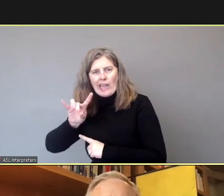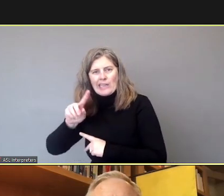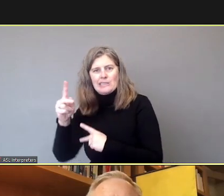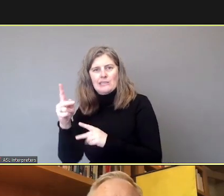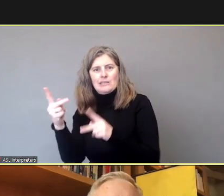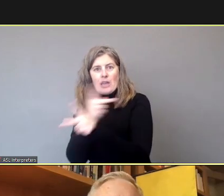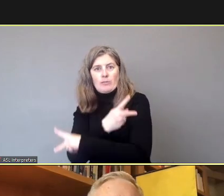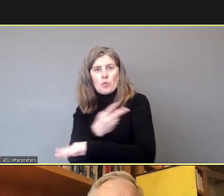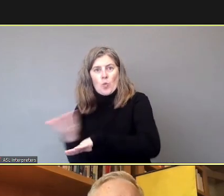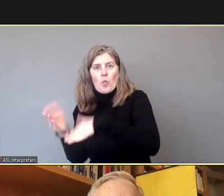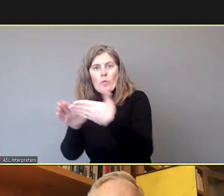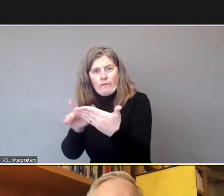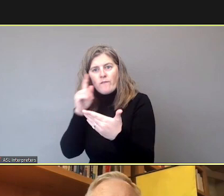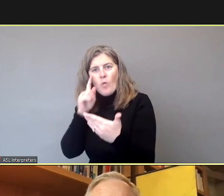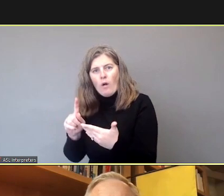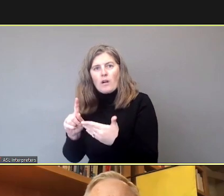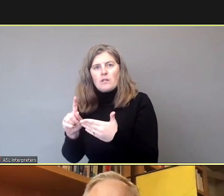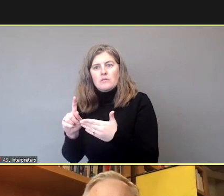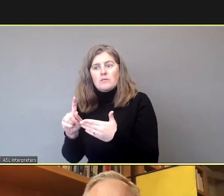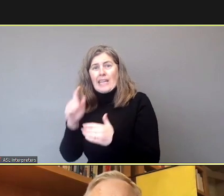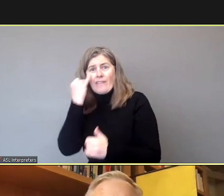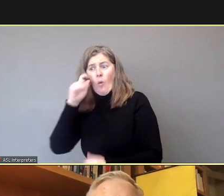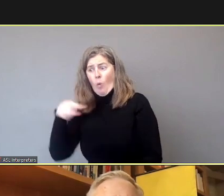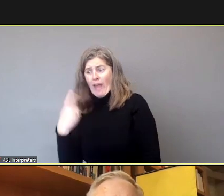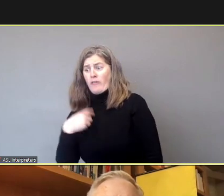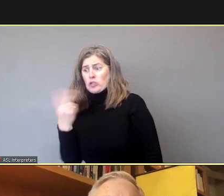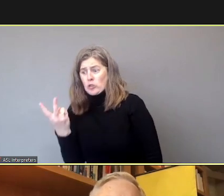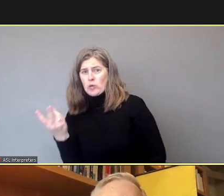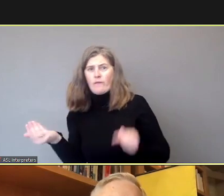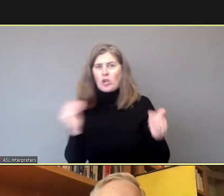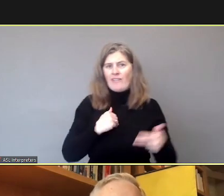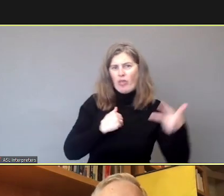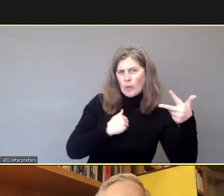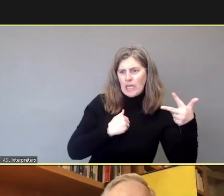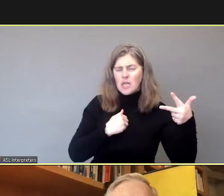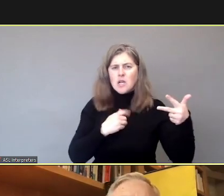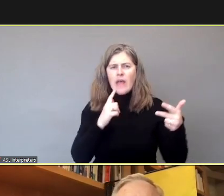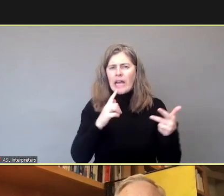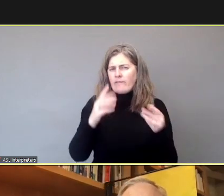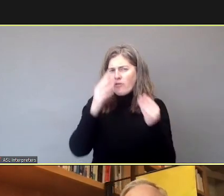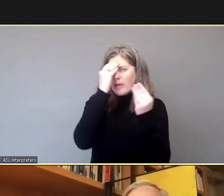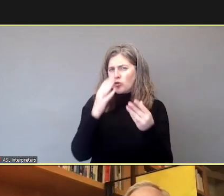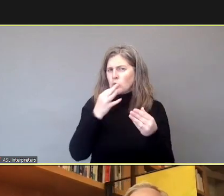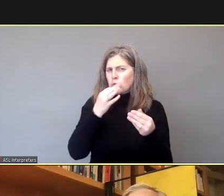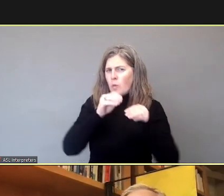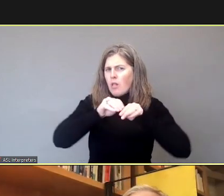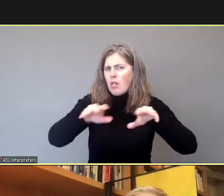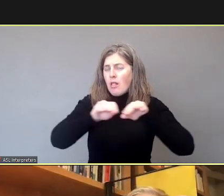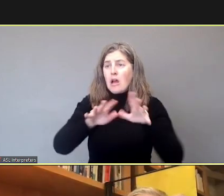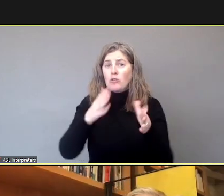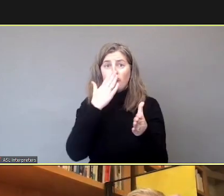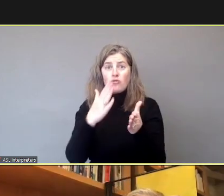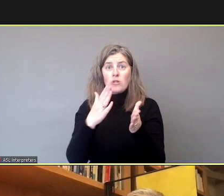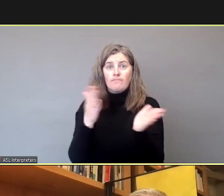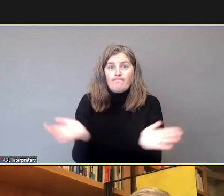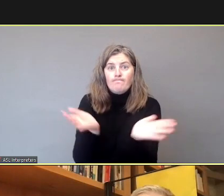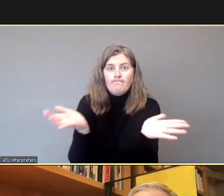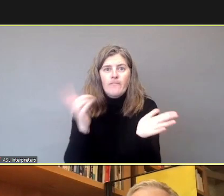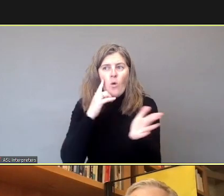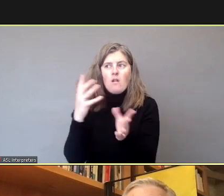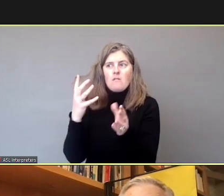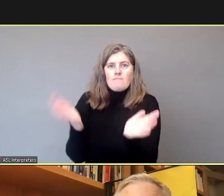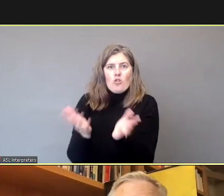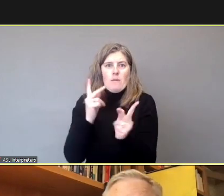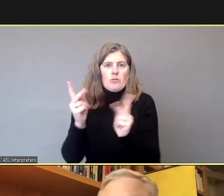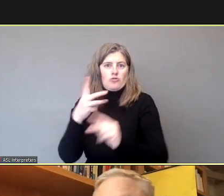versus primary series plus booster. So that is coming. It's important. And I think it's also a good marketing tool, I think, for the booster, which is